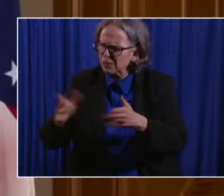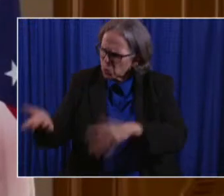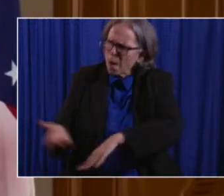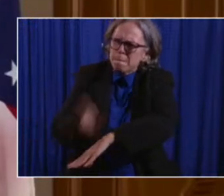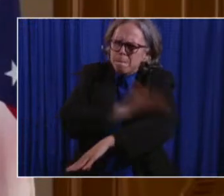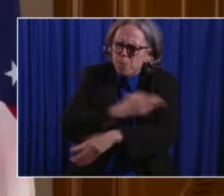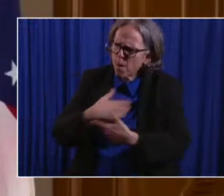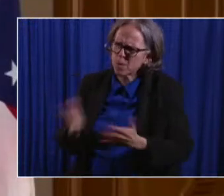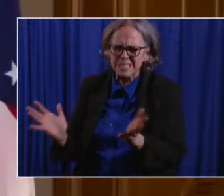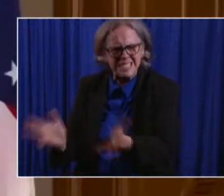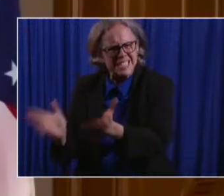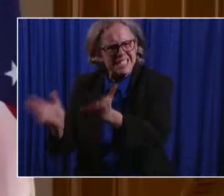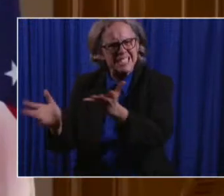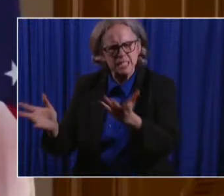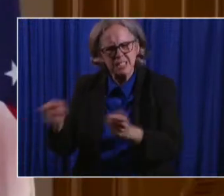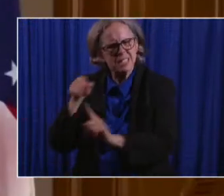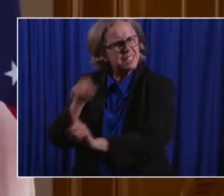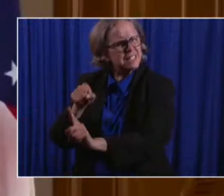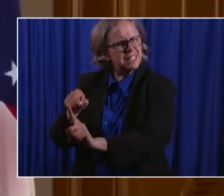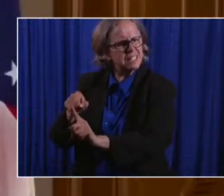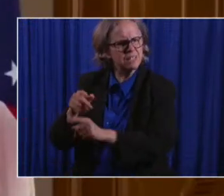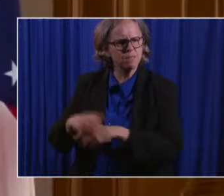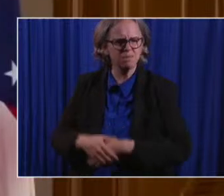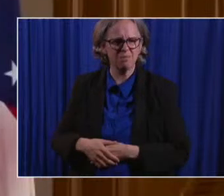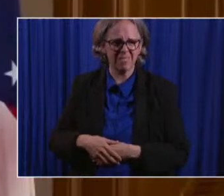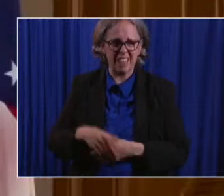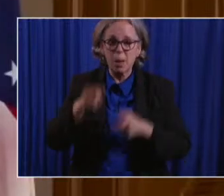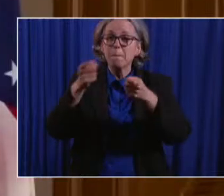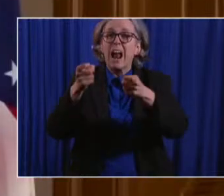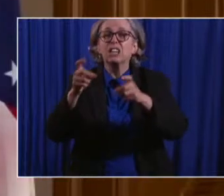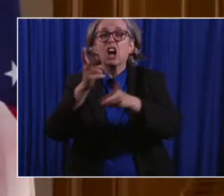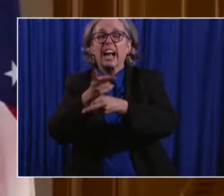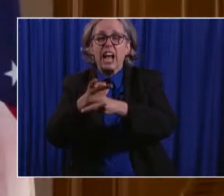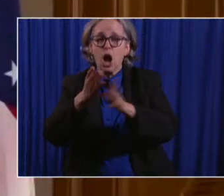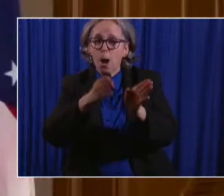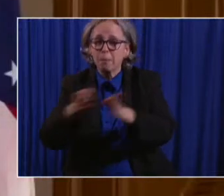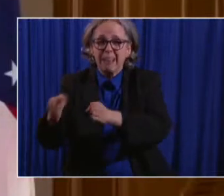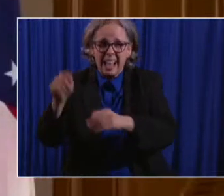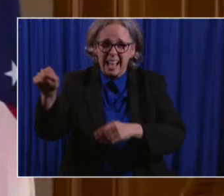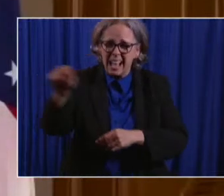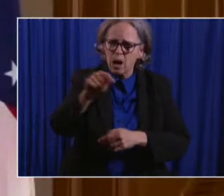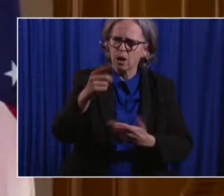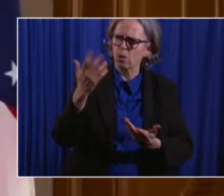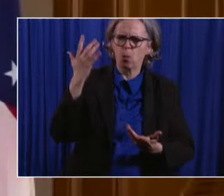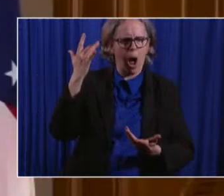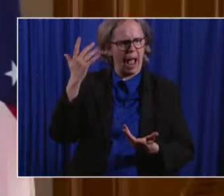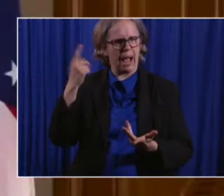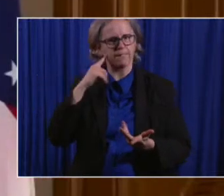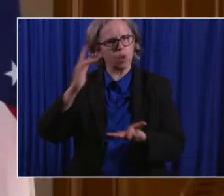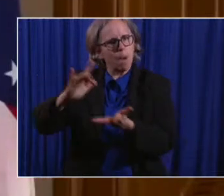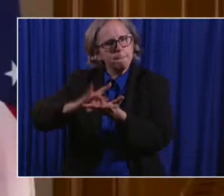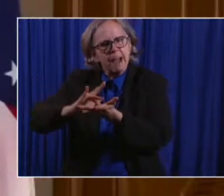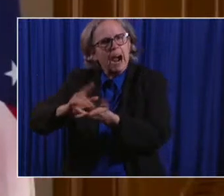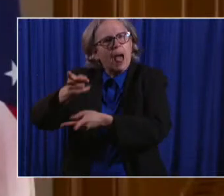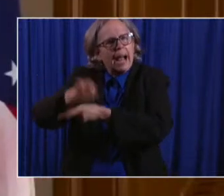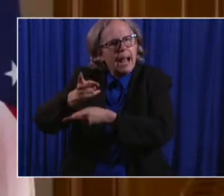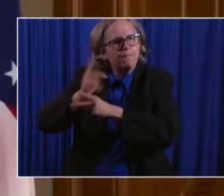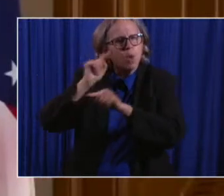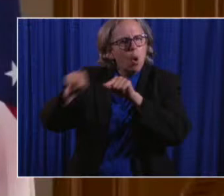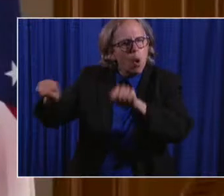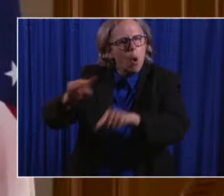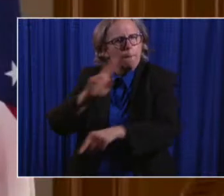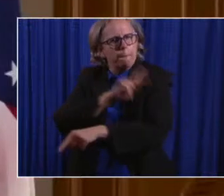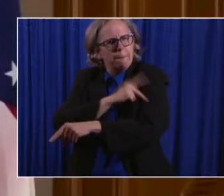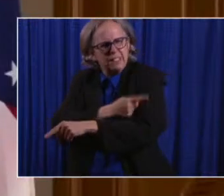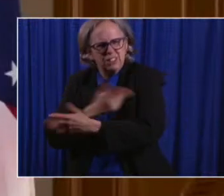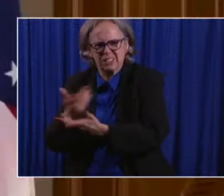are delivering, seeing that the services are delivered in regard to medical care. We must get these numbers up.